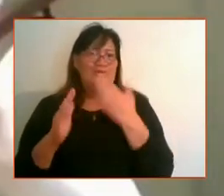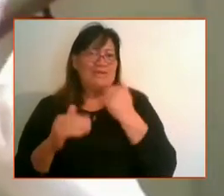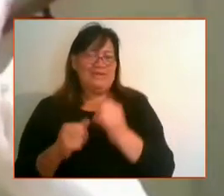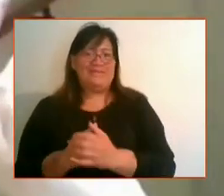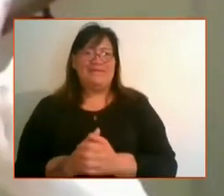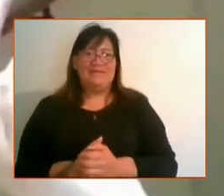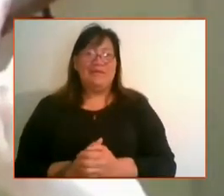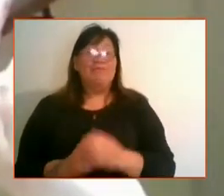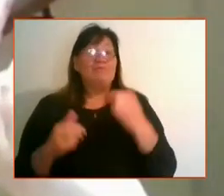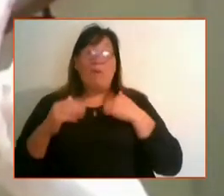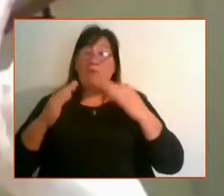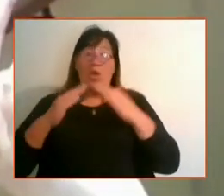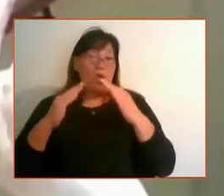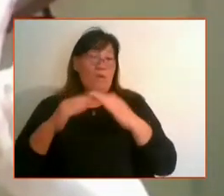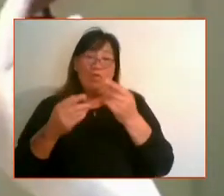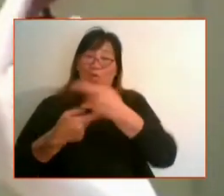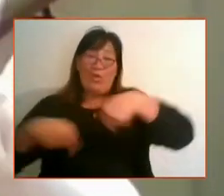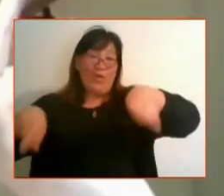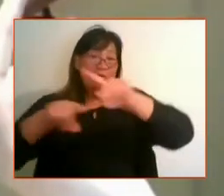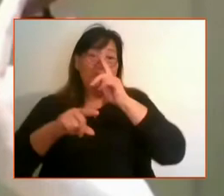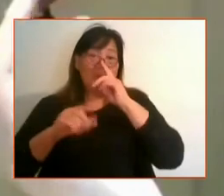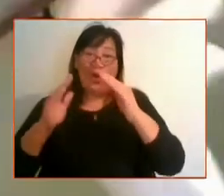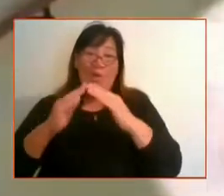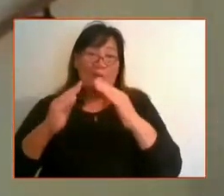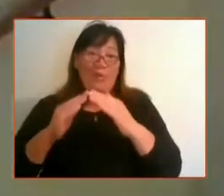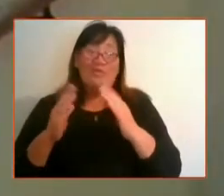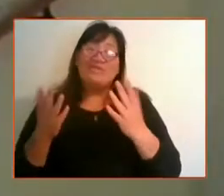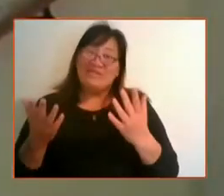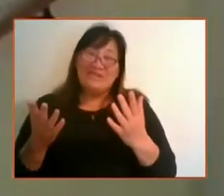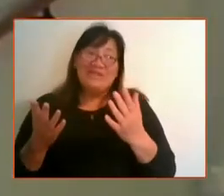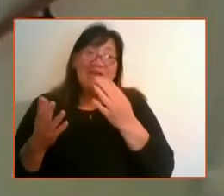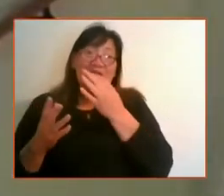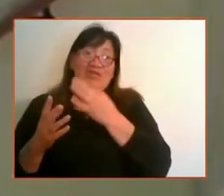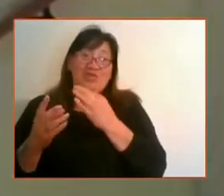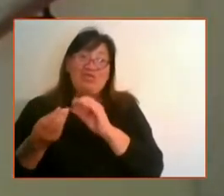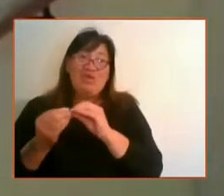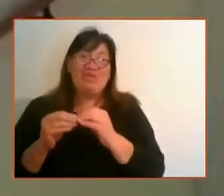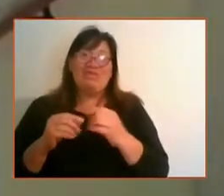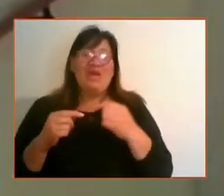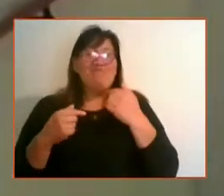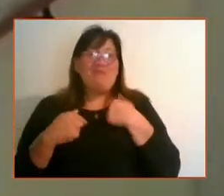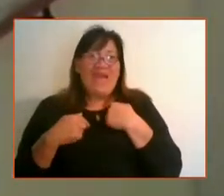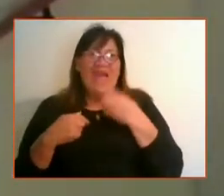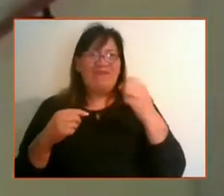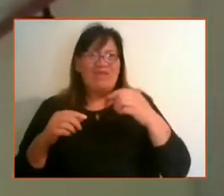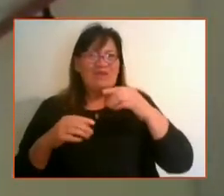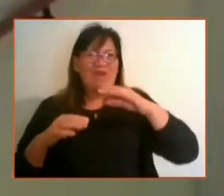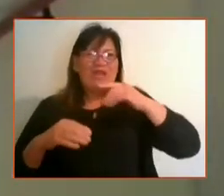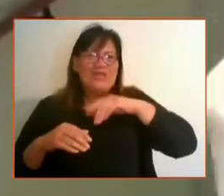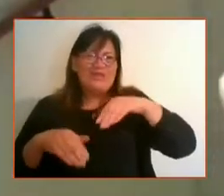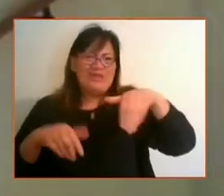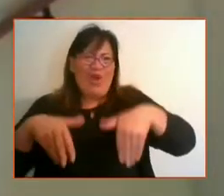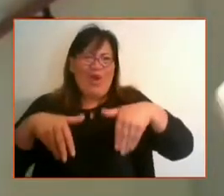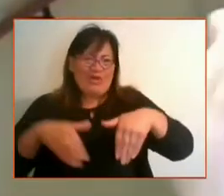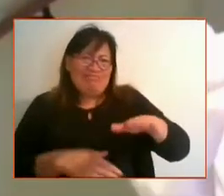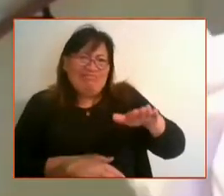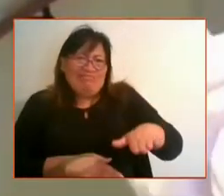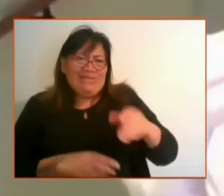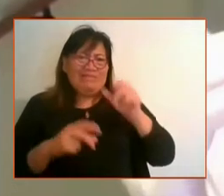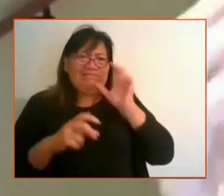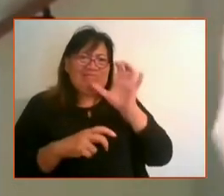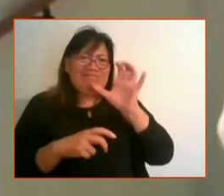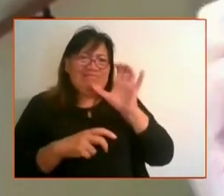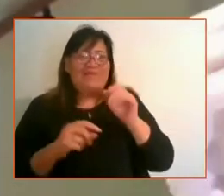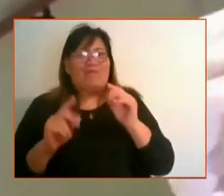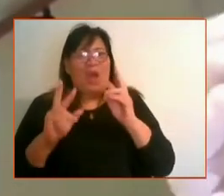I'm at home, we're all at home, and that brings its own little perils. Mine is that I have a noisy little dog. So I'm hoping that she'll be able to keep a